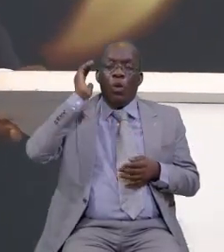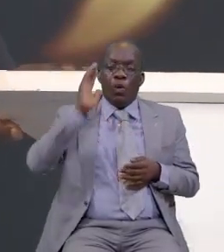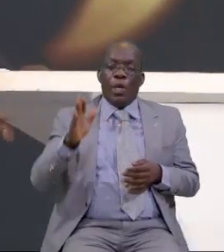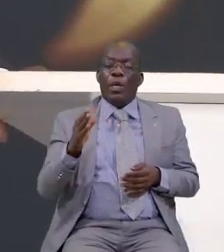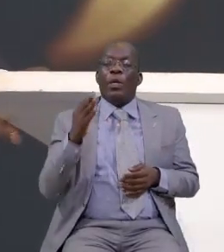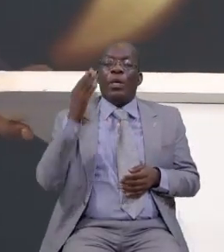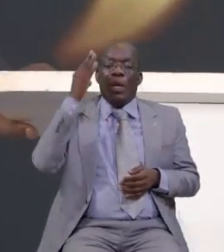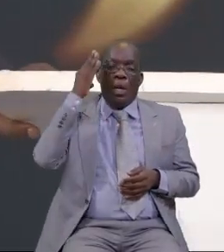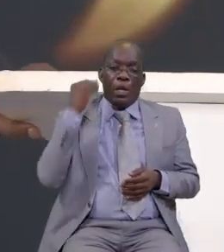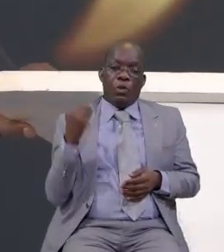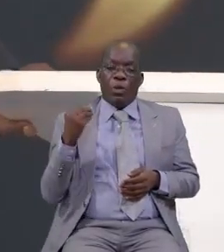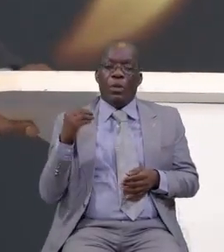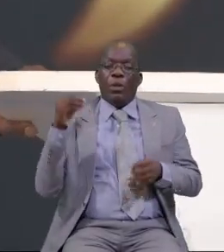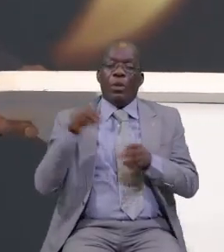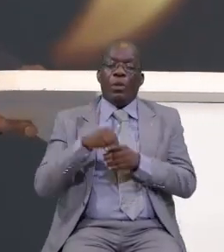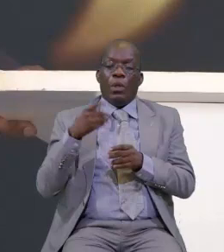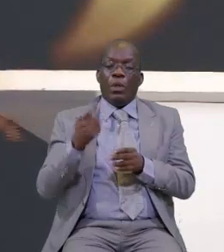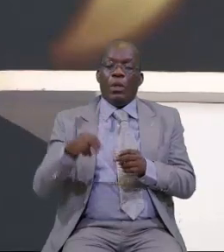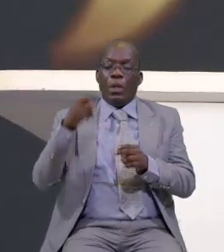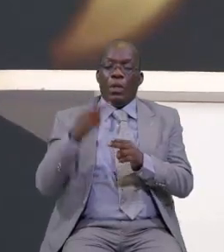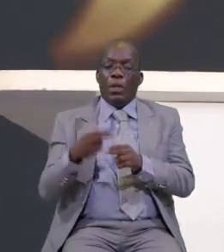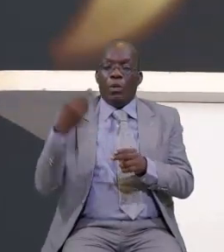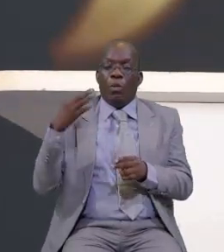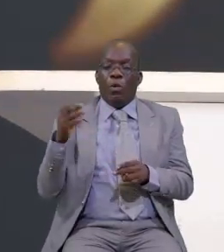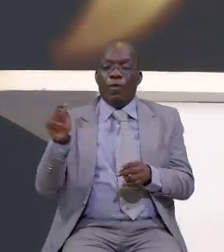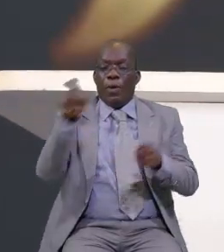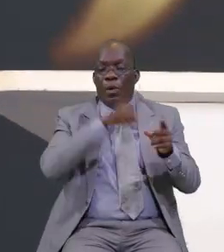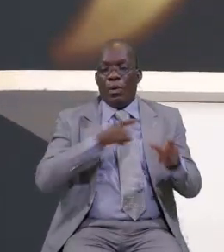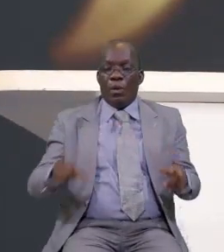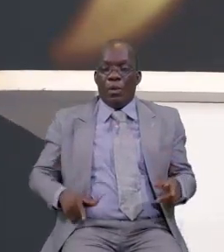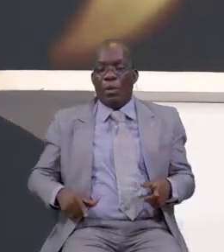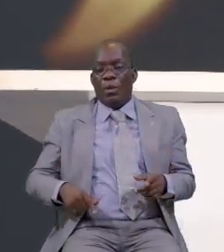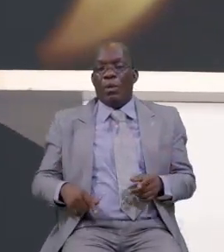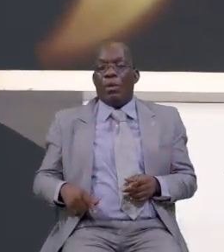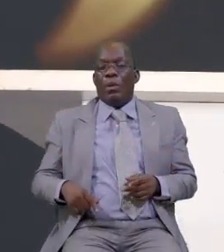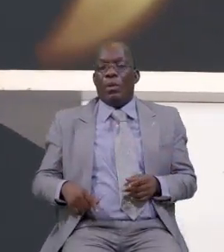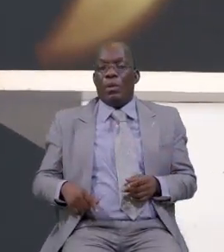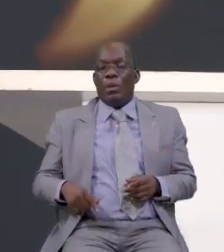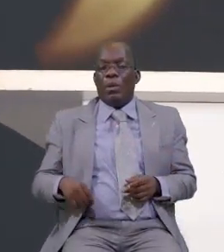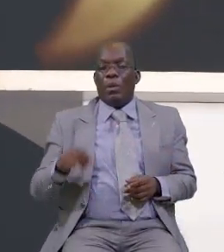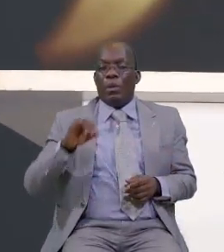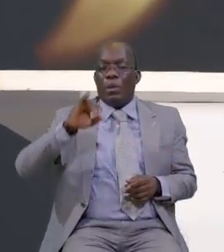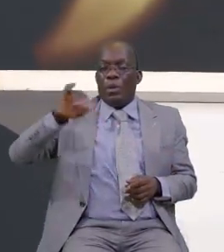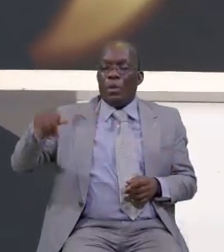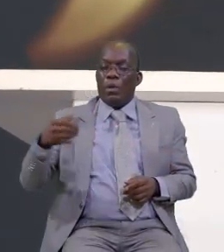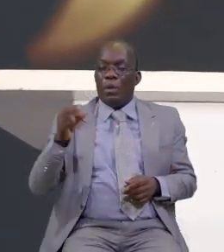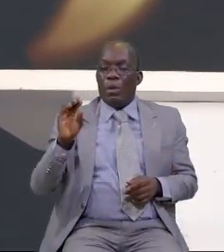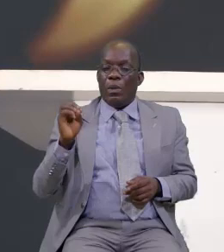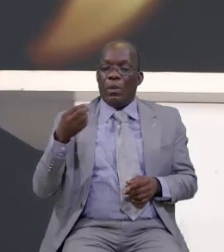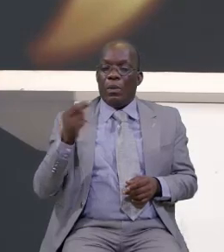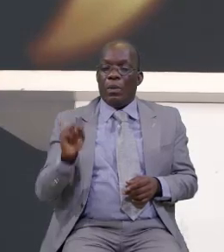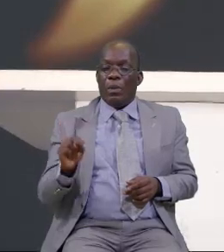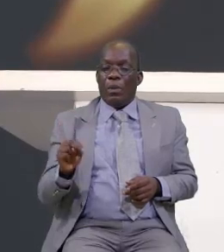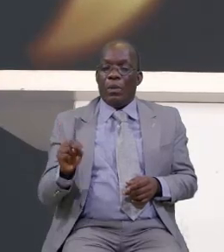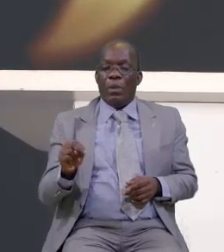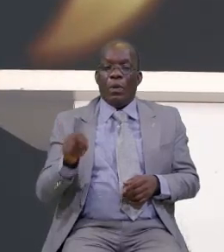experience in the name of the Lord. It tells us in John chapter 1, reading from verse